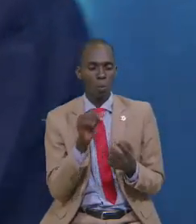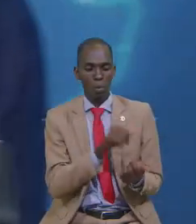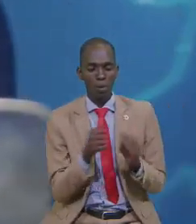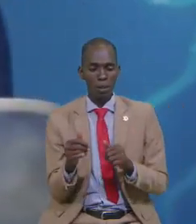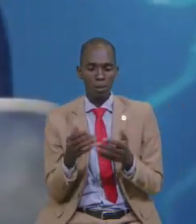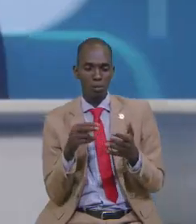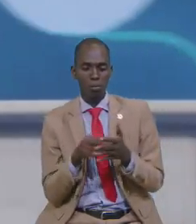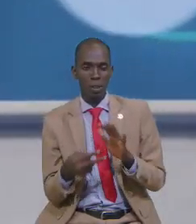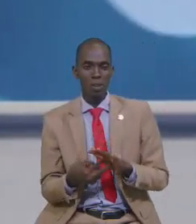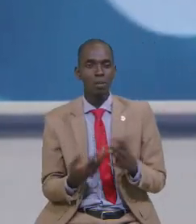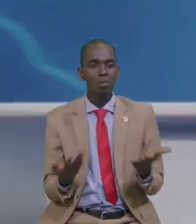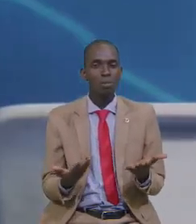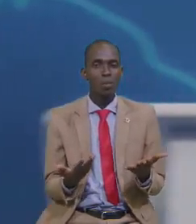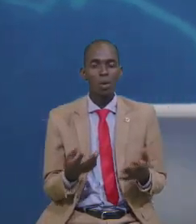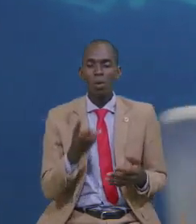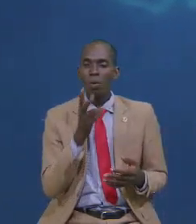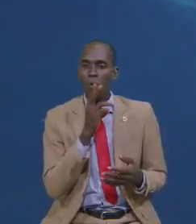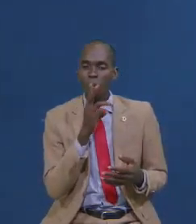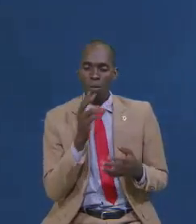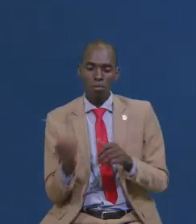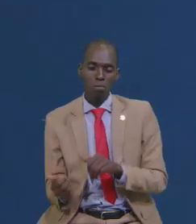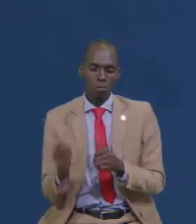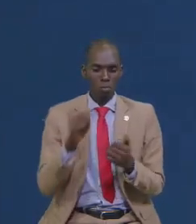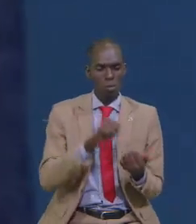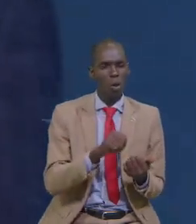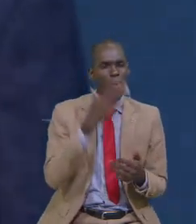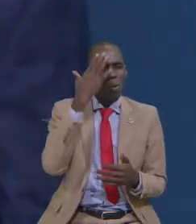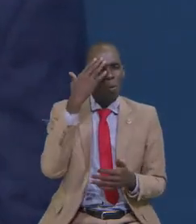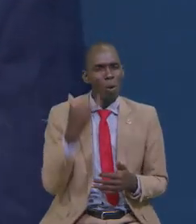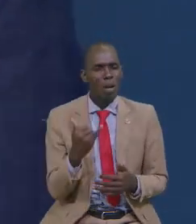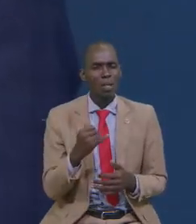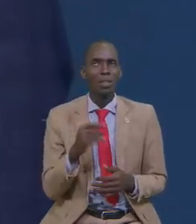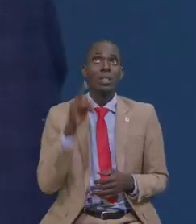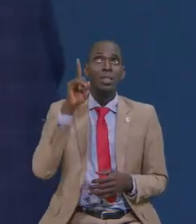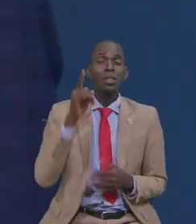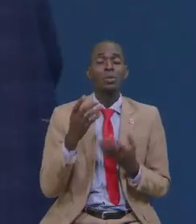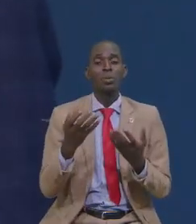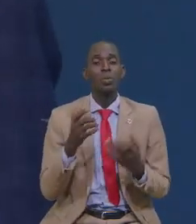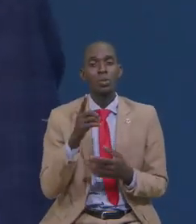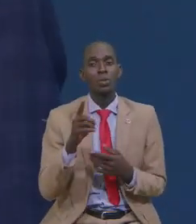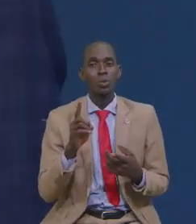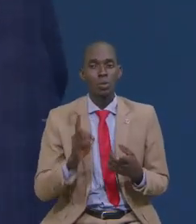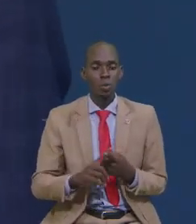about water baptism. Why? He wants you to give a